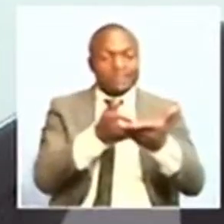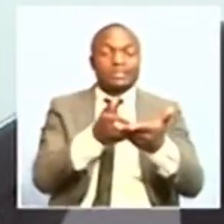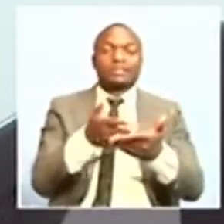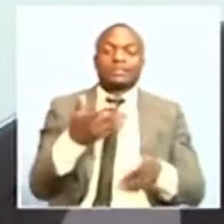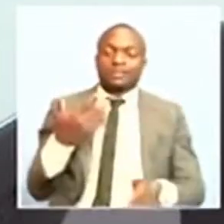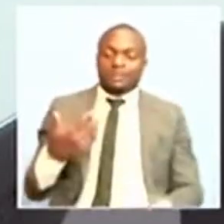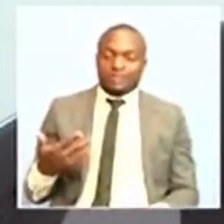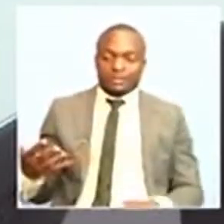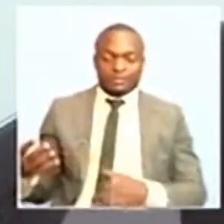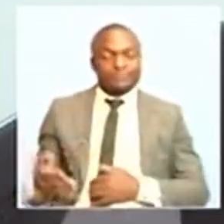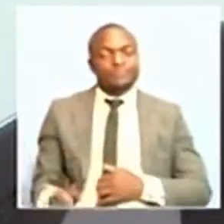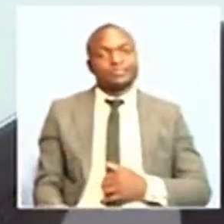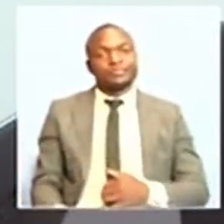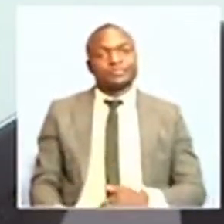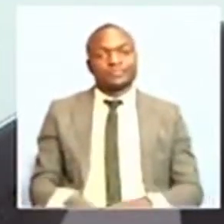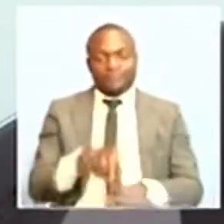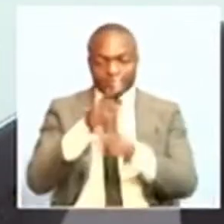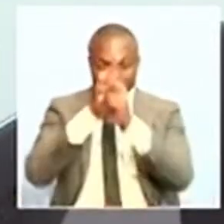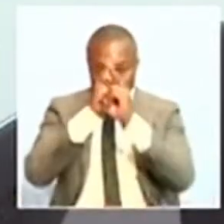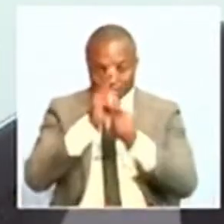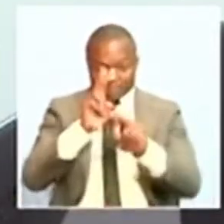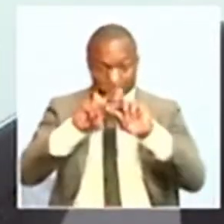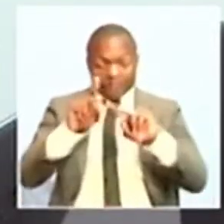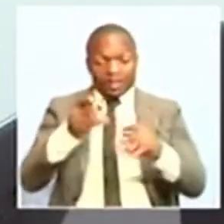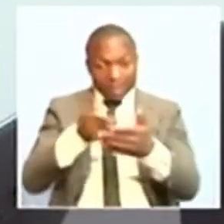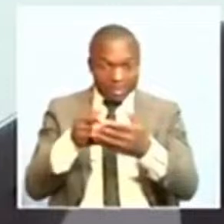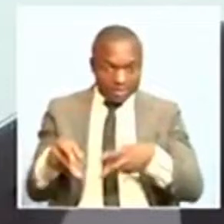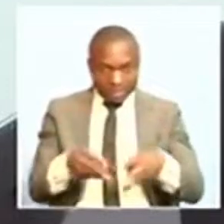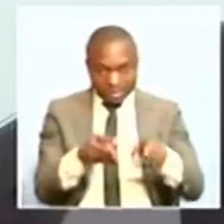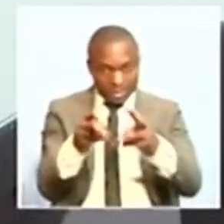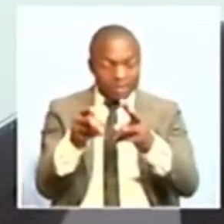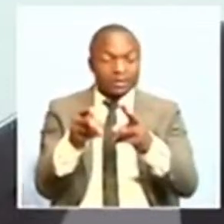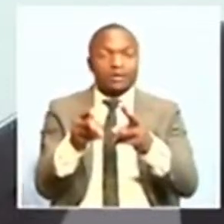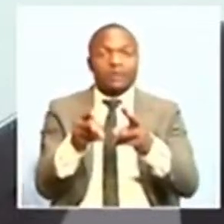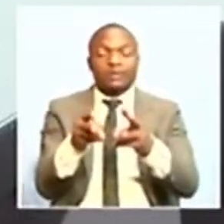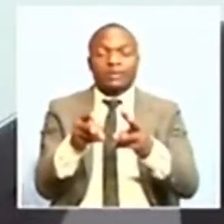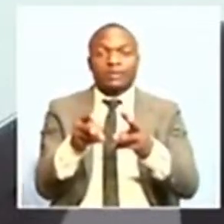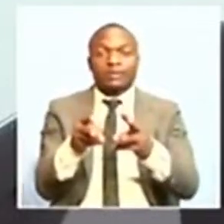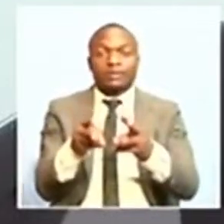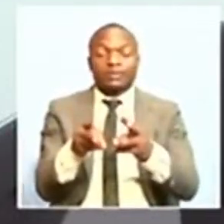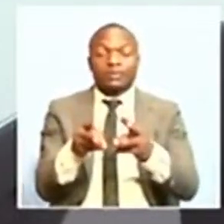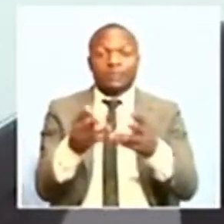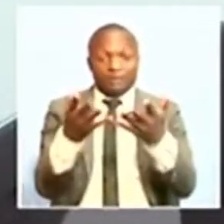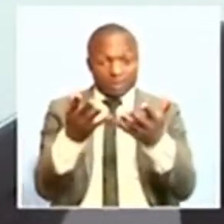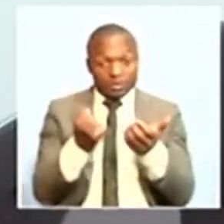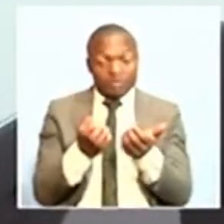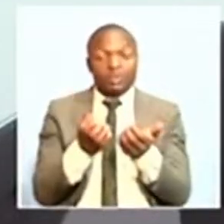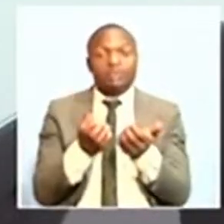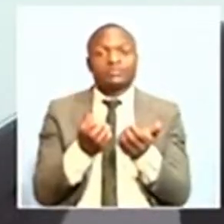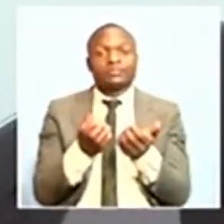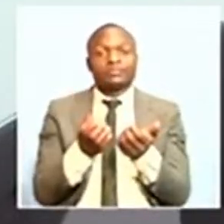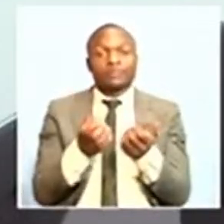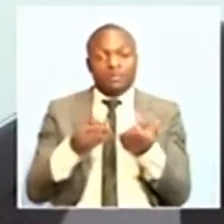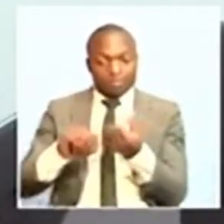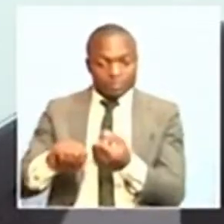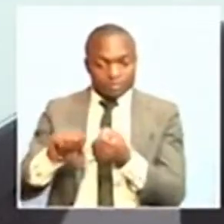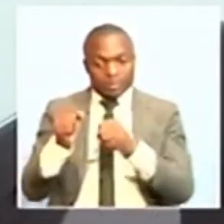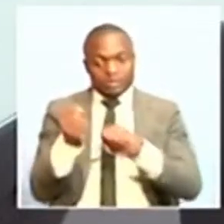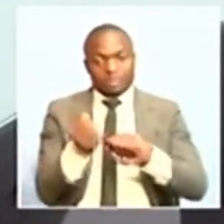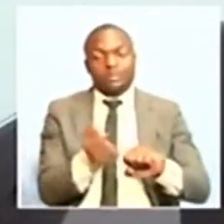commodities. Honorable Chair, while this measure, as stated, is aimed at